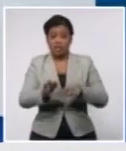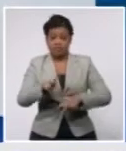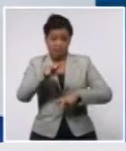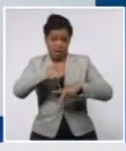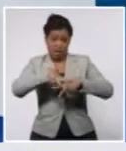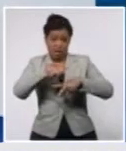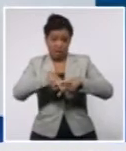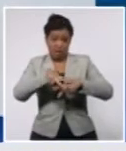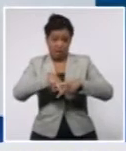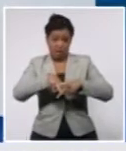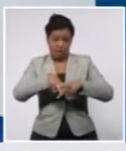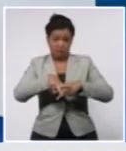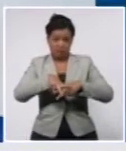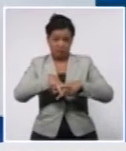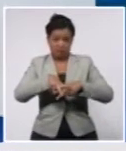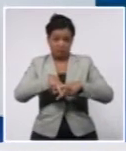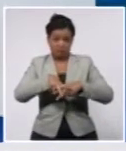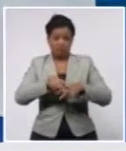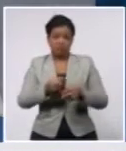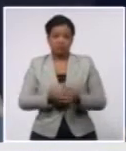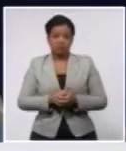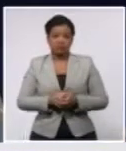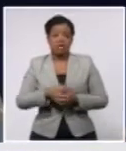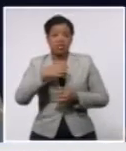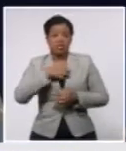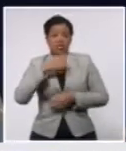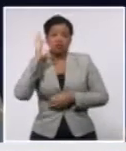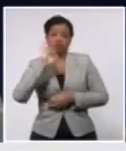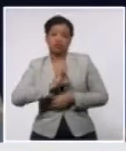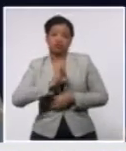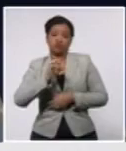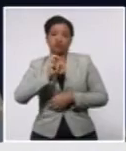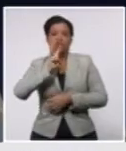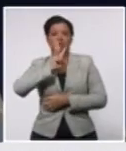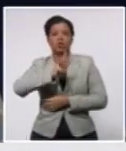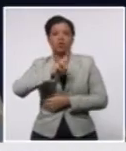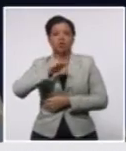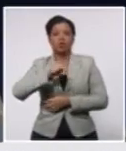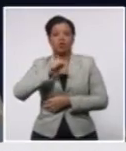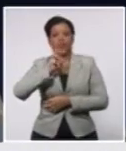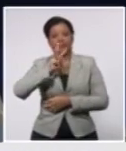Octubre municipalities. And with these new cases, Havana has